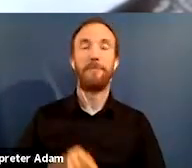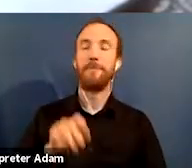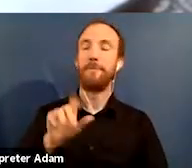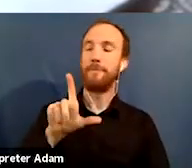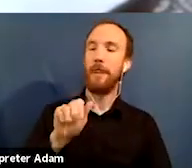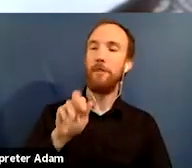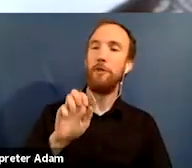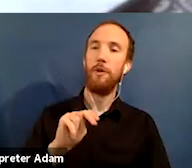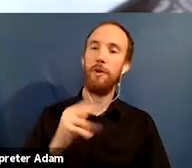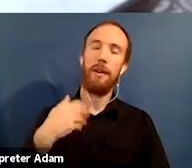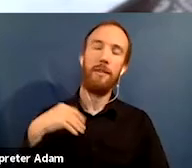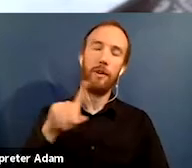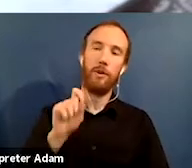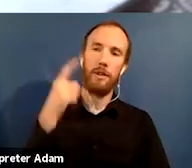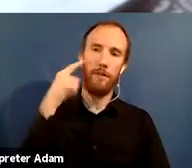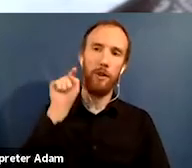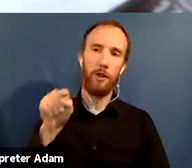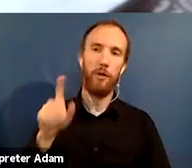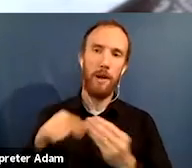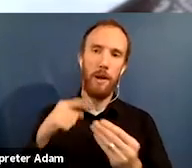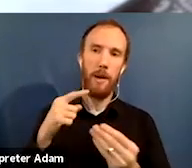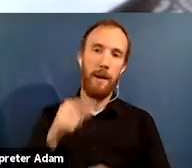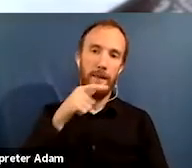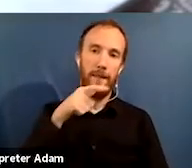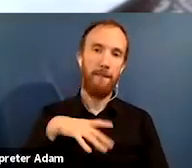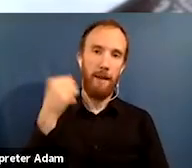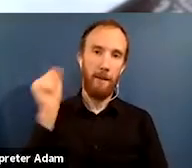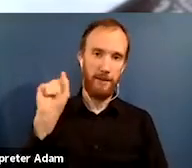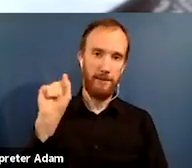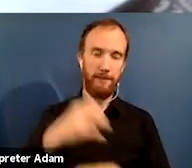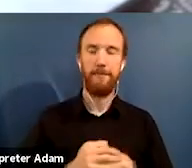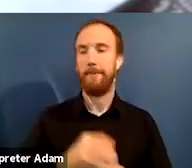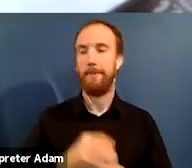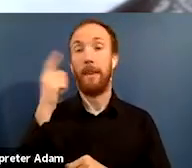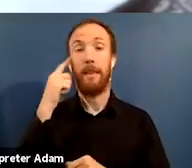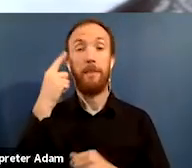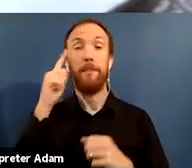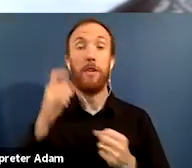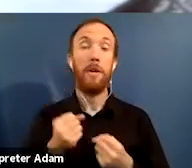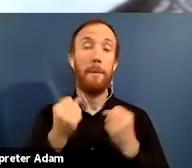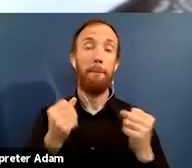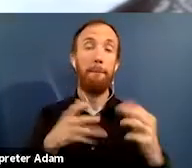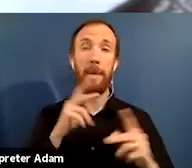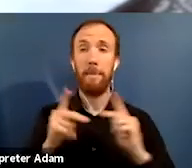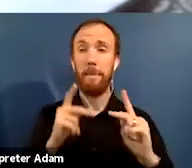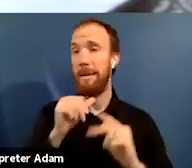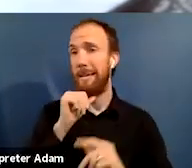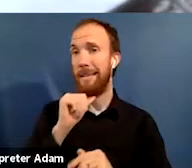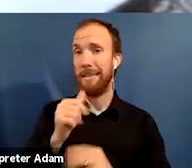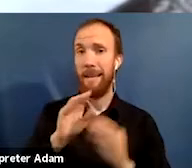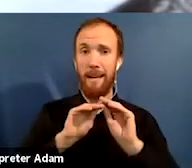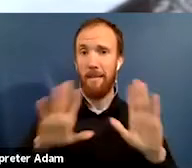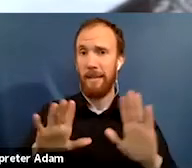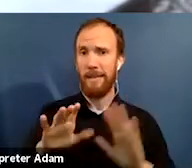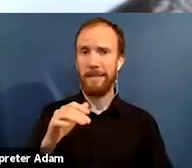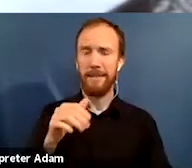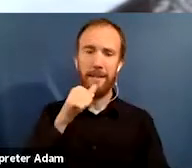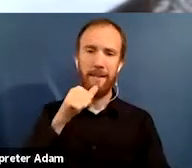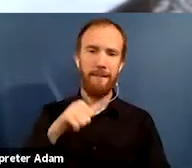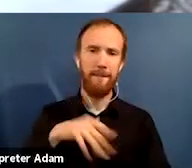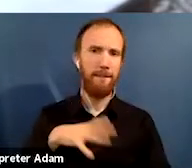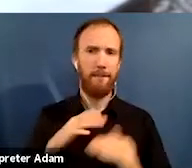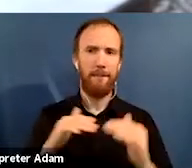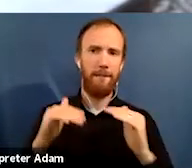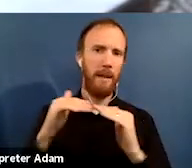question for you about feminism. So I think for many people, it's not obvious how feminism can inform data science